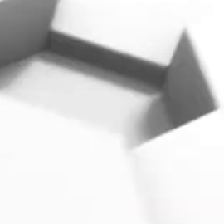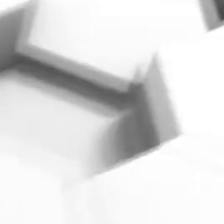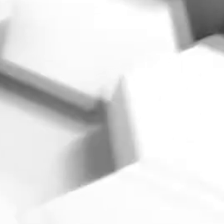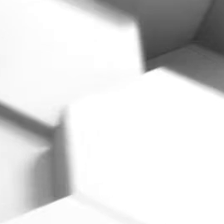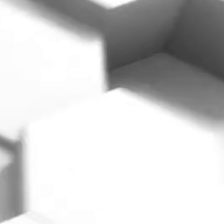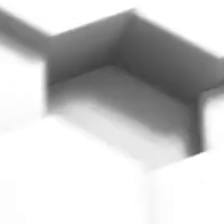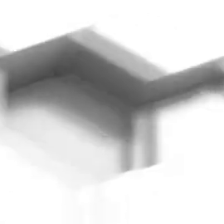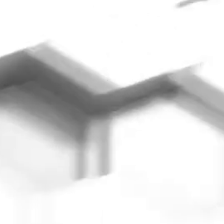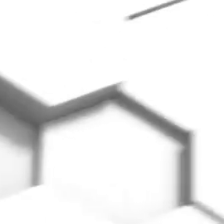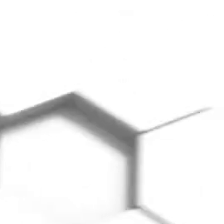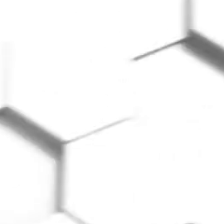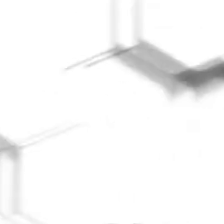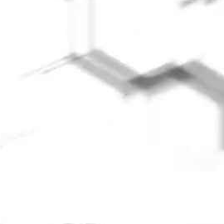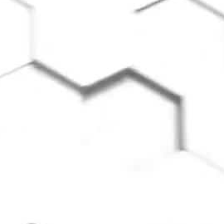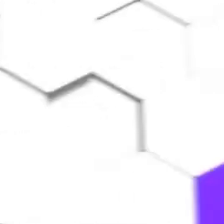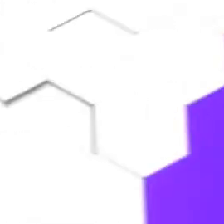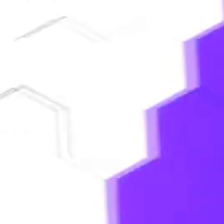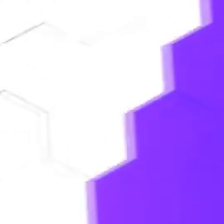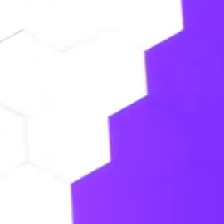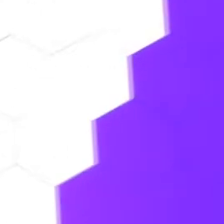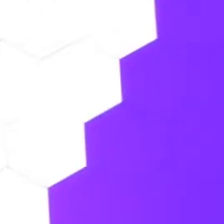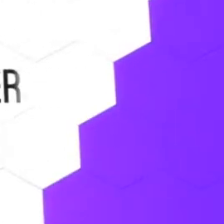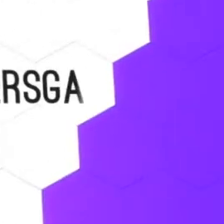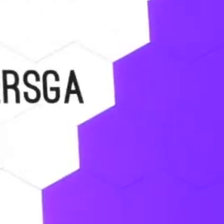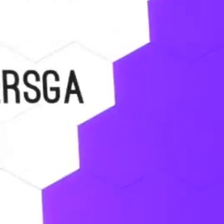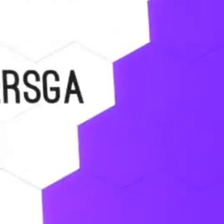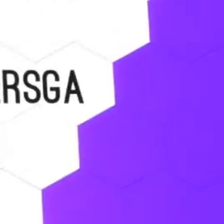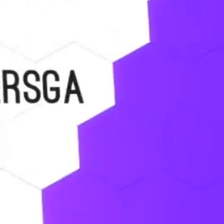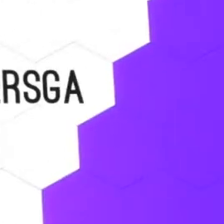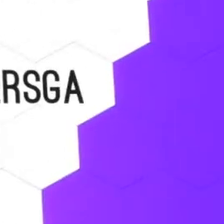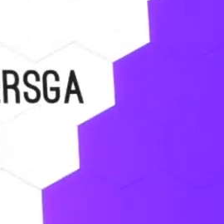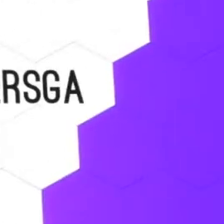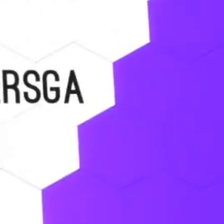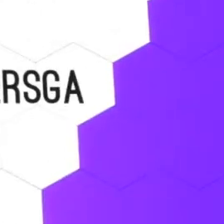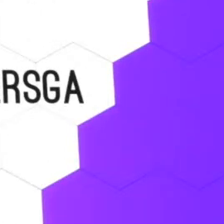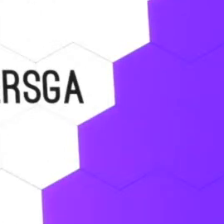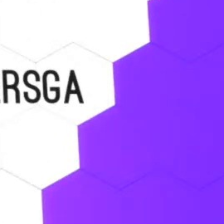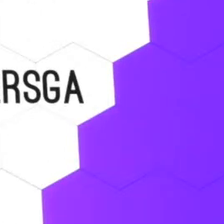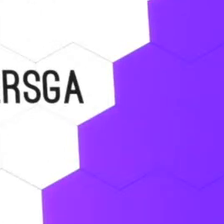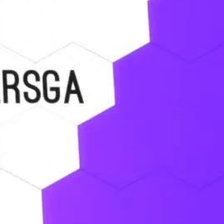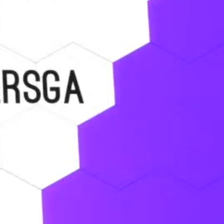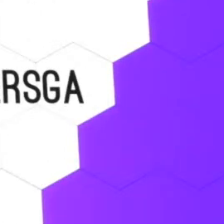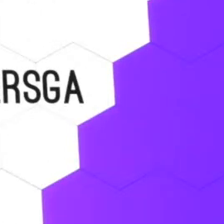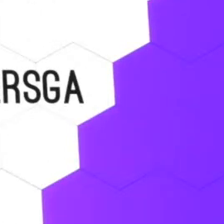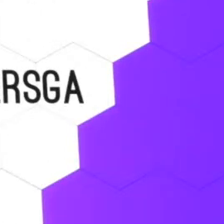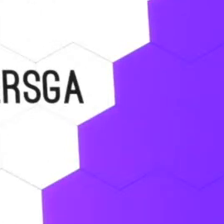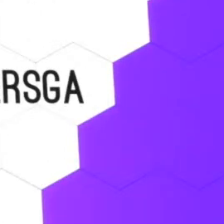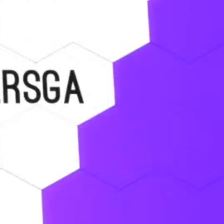To be free.